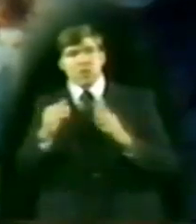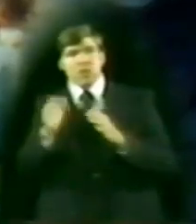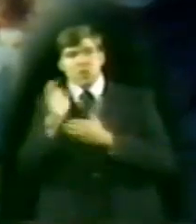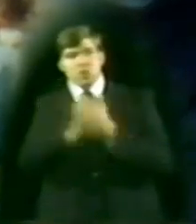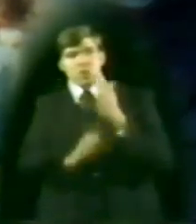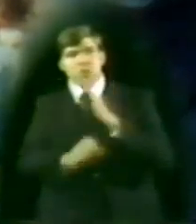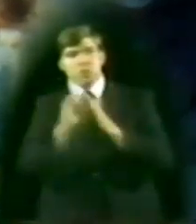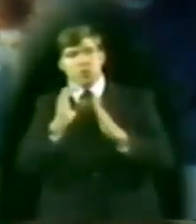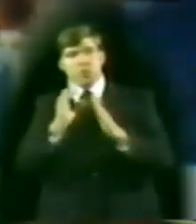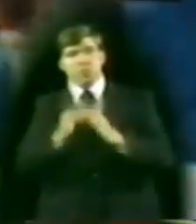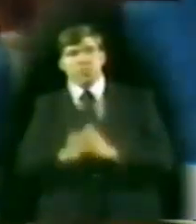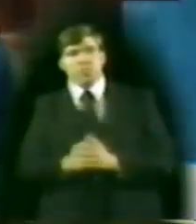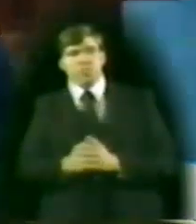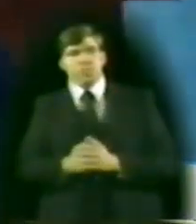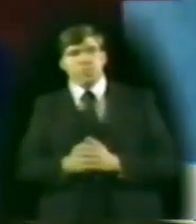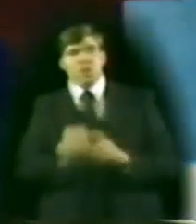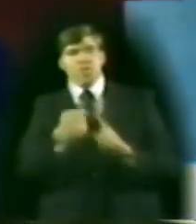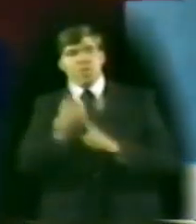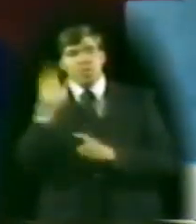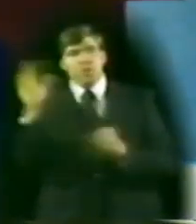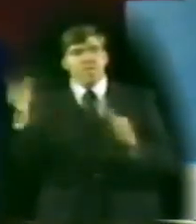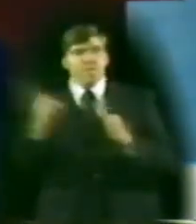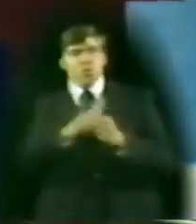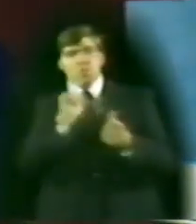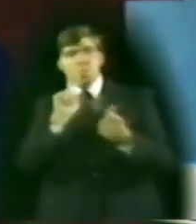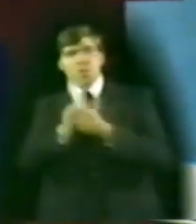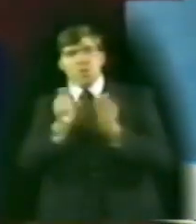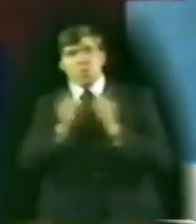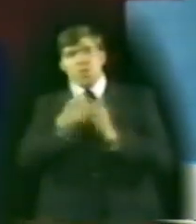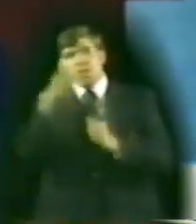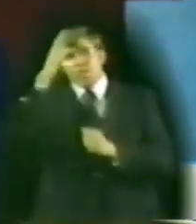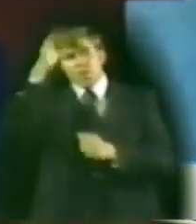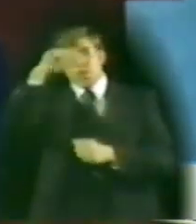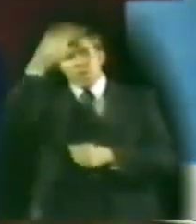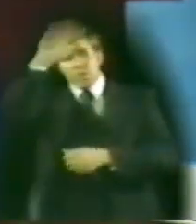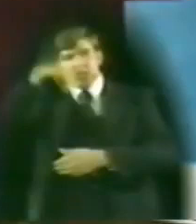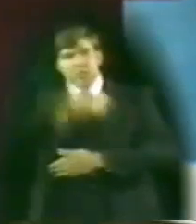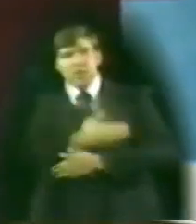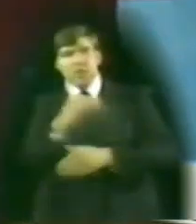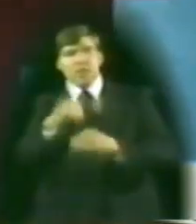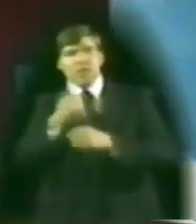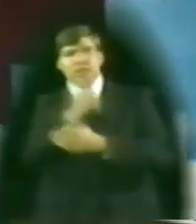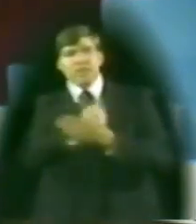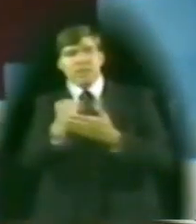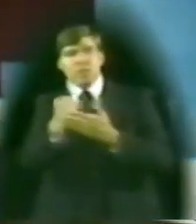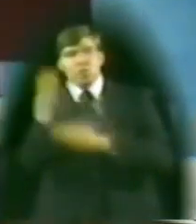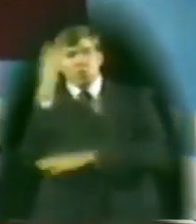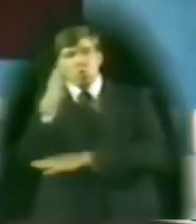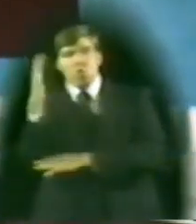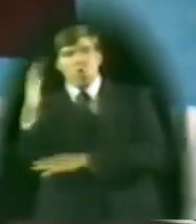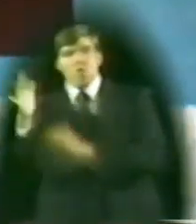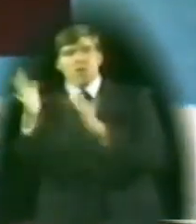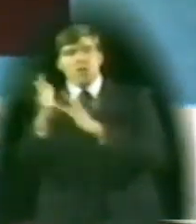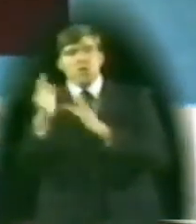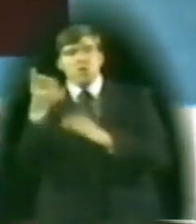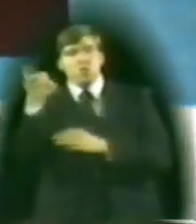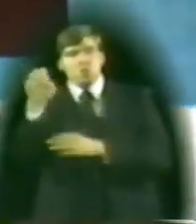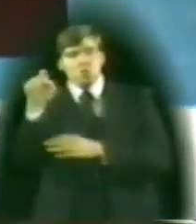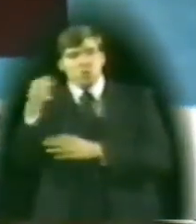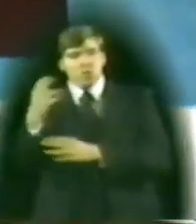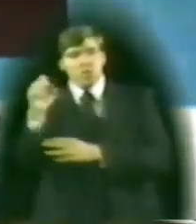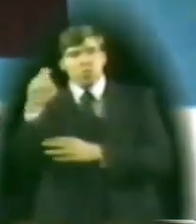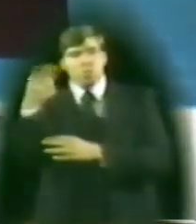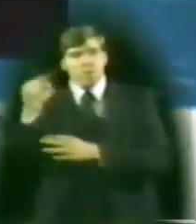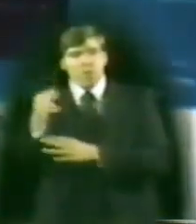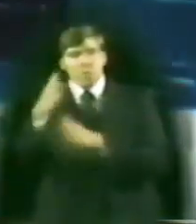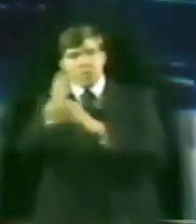scripture. From his first meeting with the Father and the Son in the sacred grove, Joseph Smith received continuous revelation.